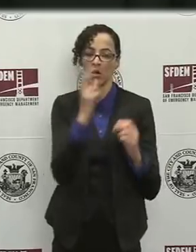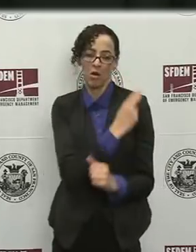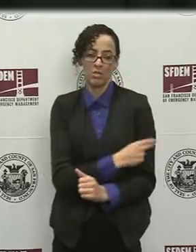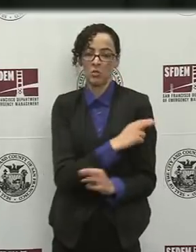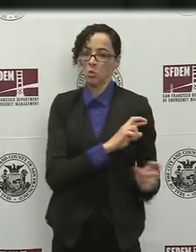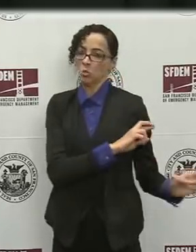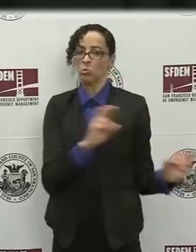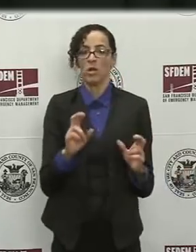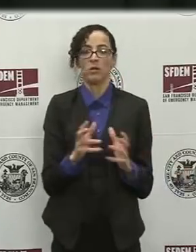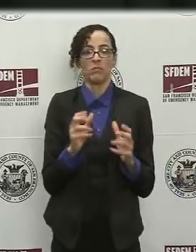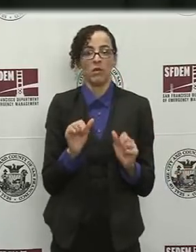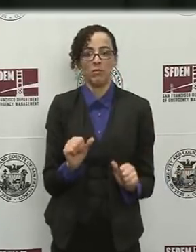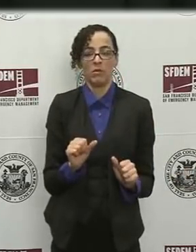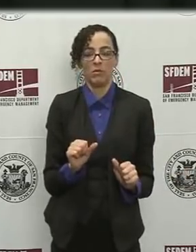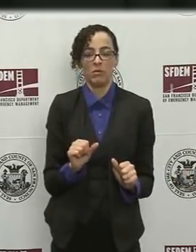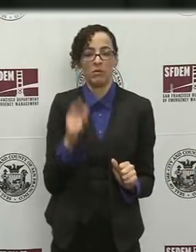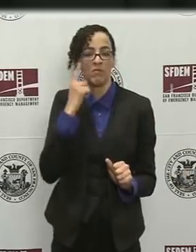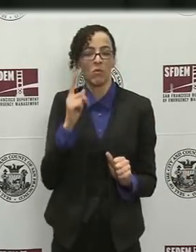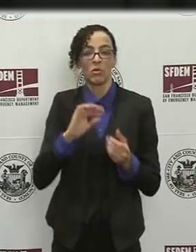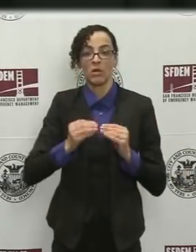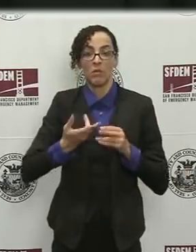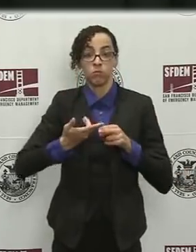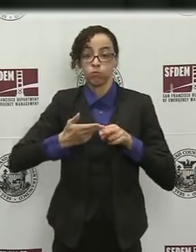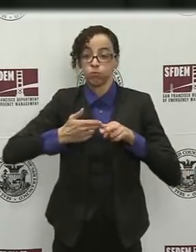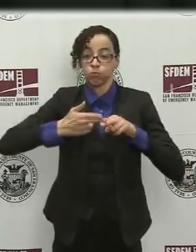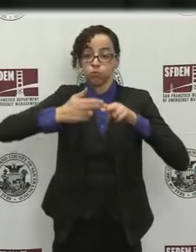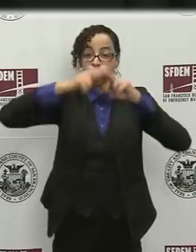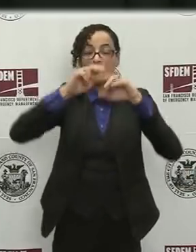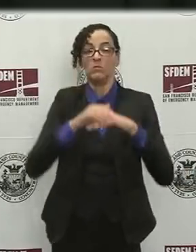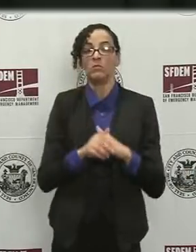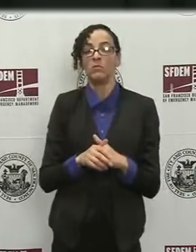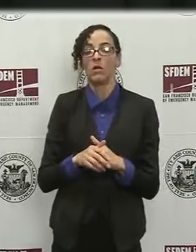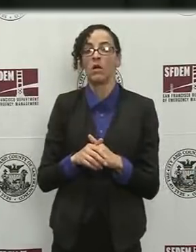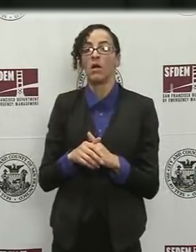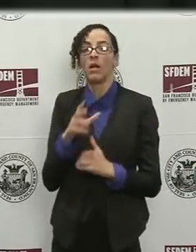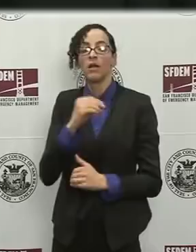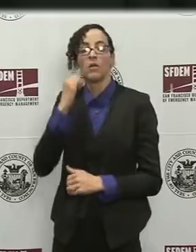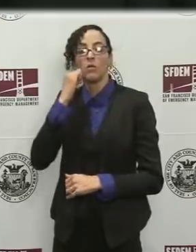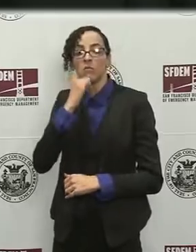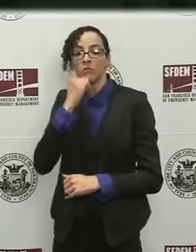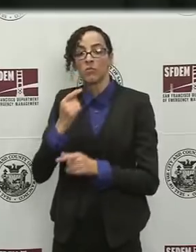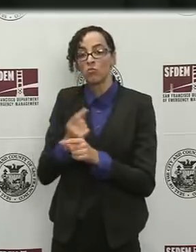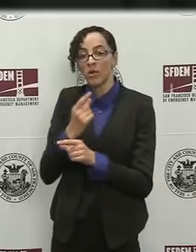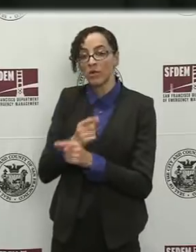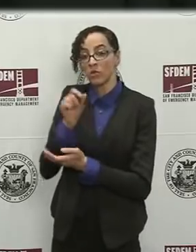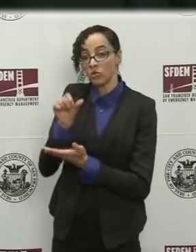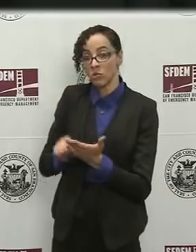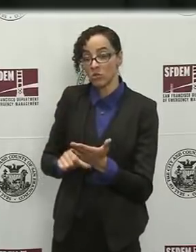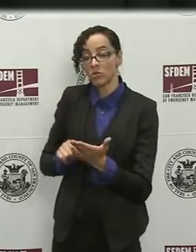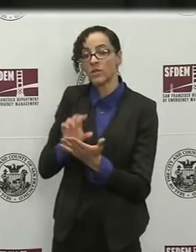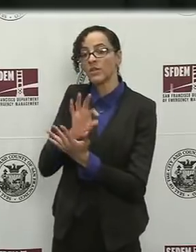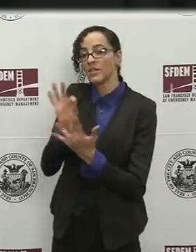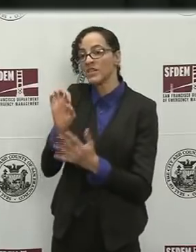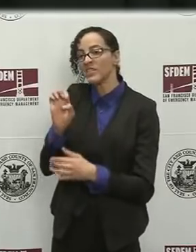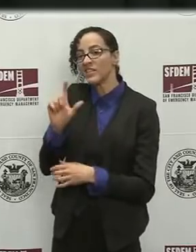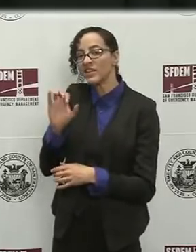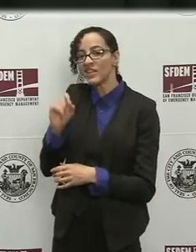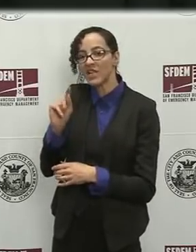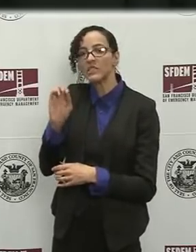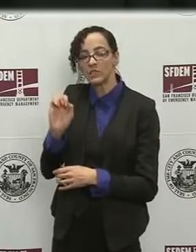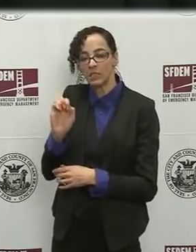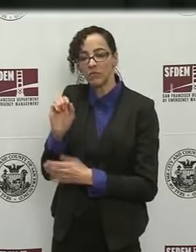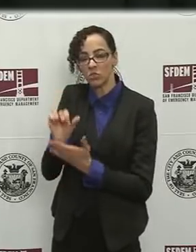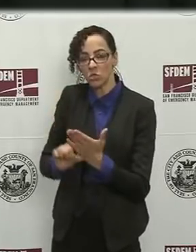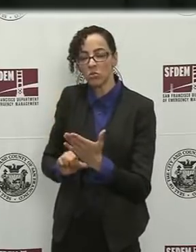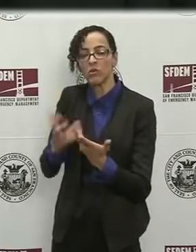we have canceled, by health order, elective surgeries and routine procedures. I am happy